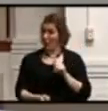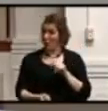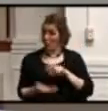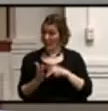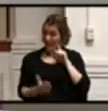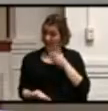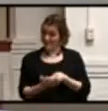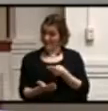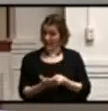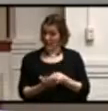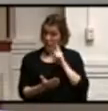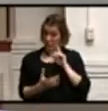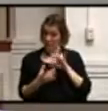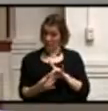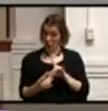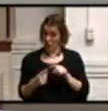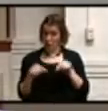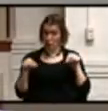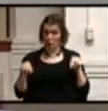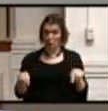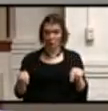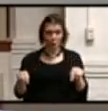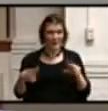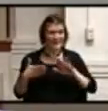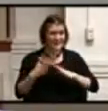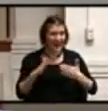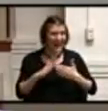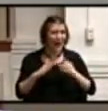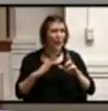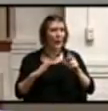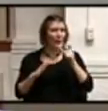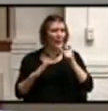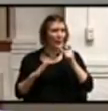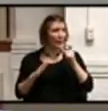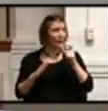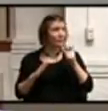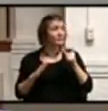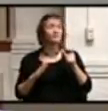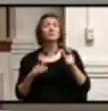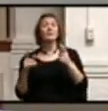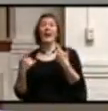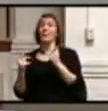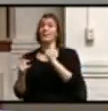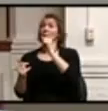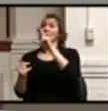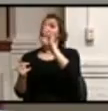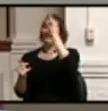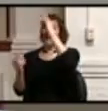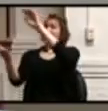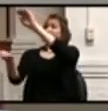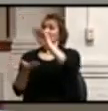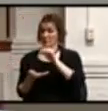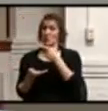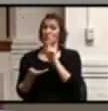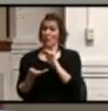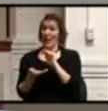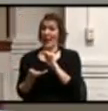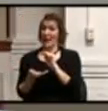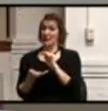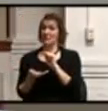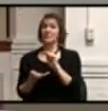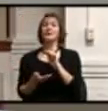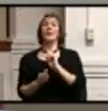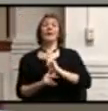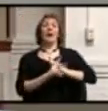belong to whom will the money belong? Well, it was granted to the town. It was a grant? It was a grant